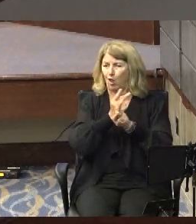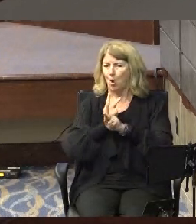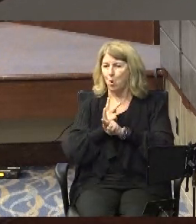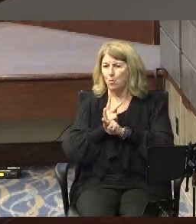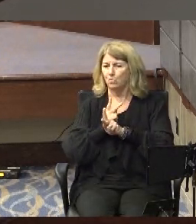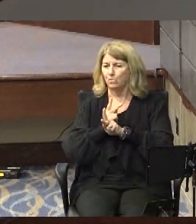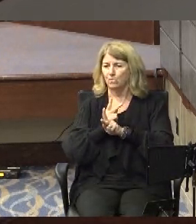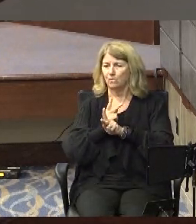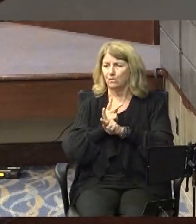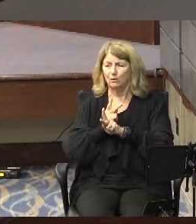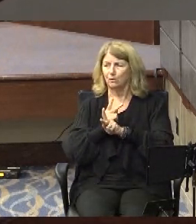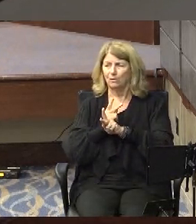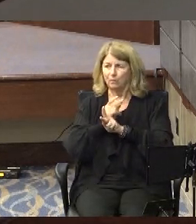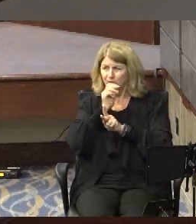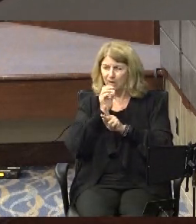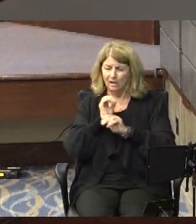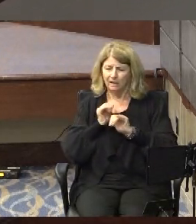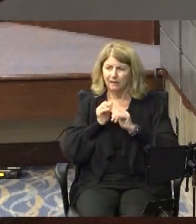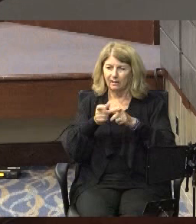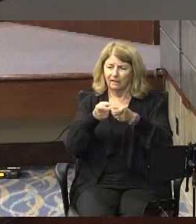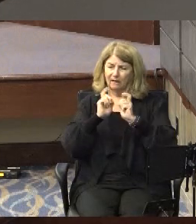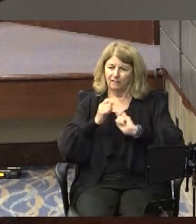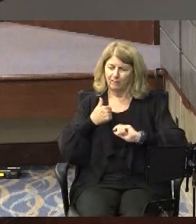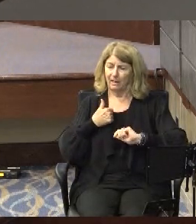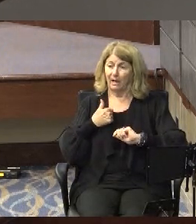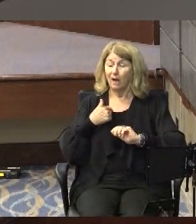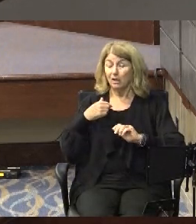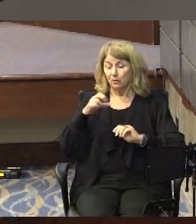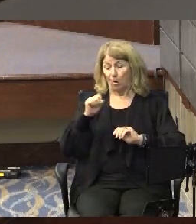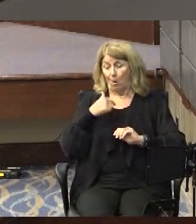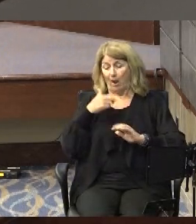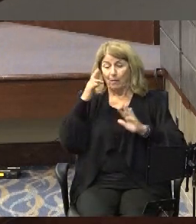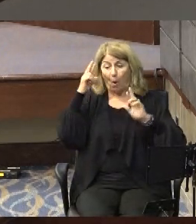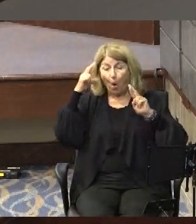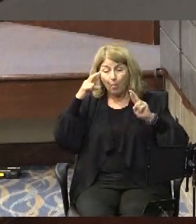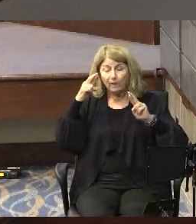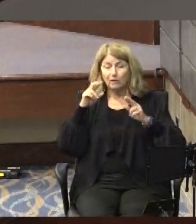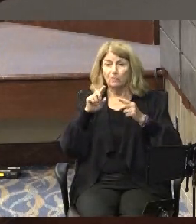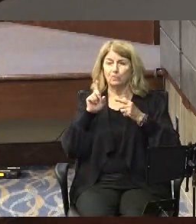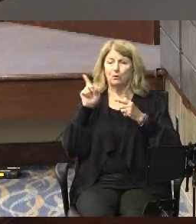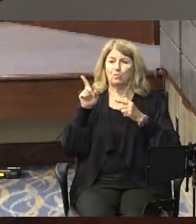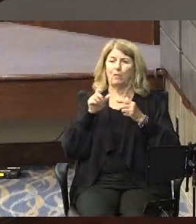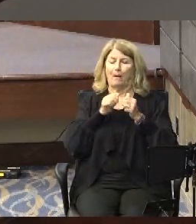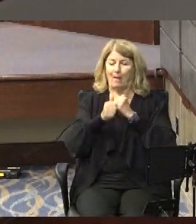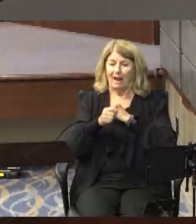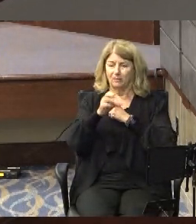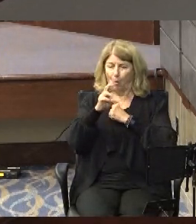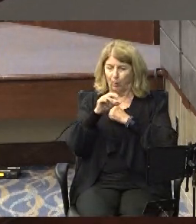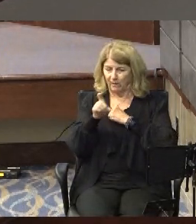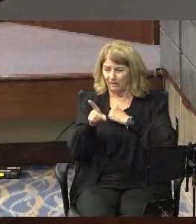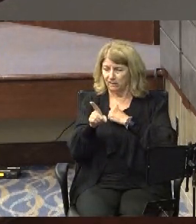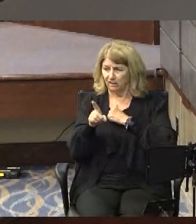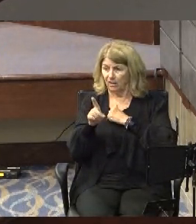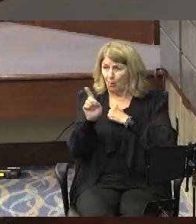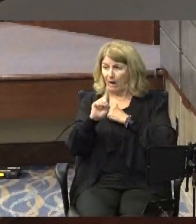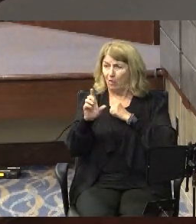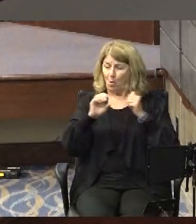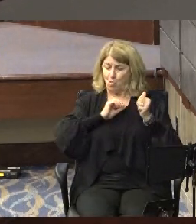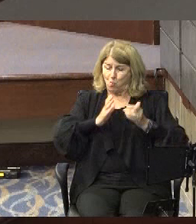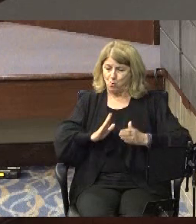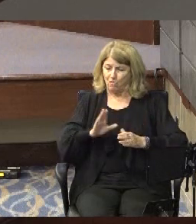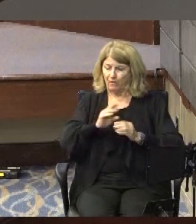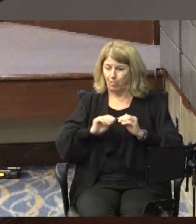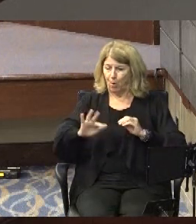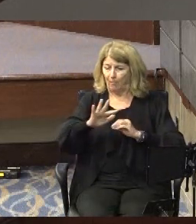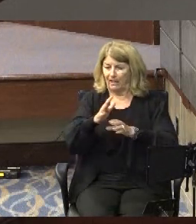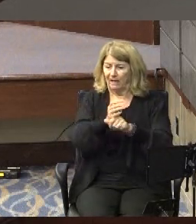was under water. So I'm hoping that you pass an ordinance where the owner of the property gets